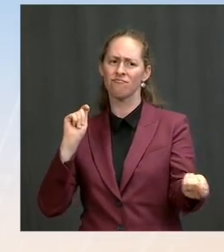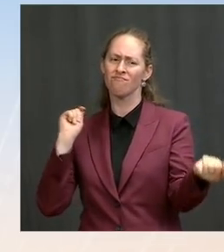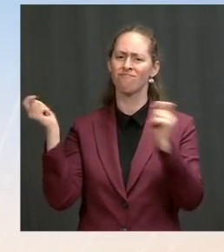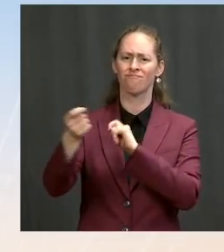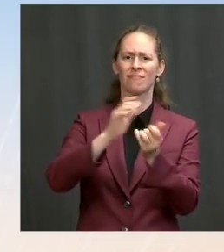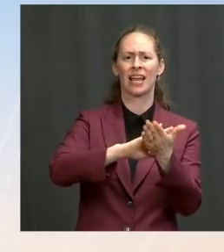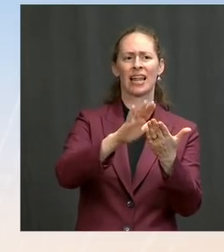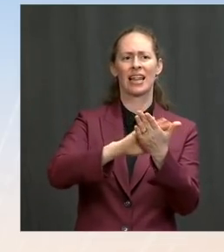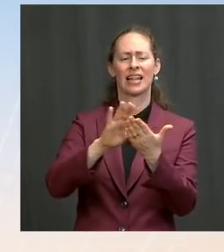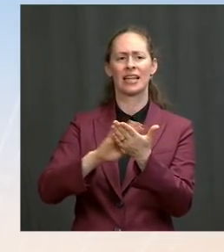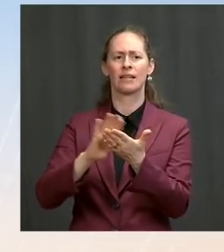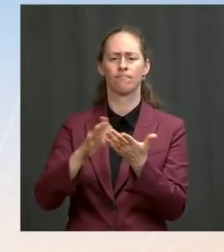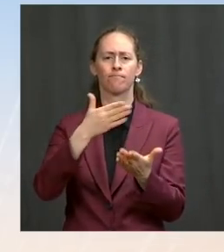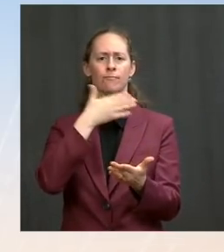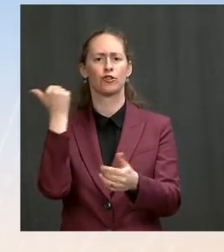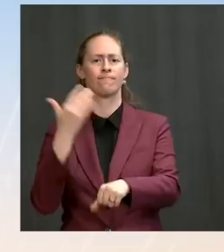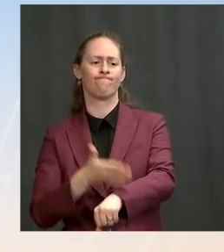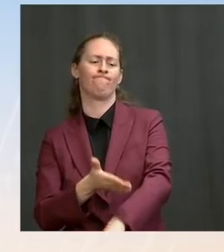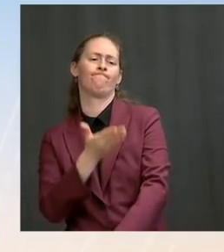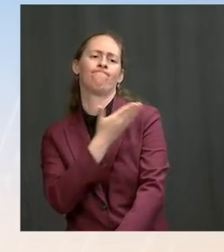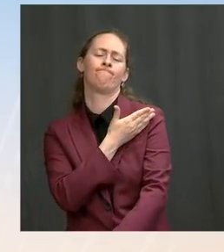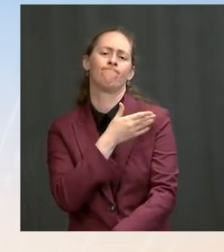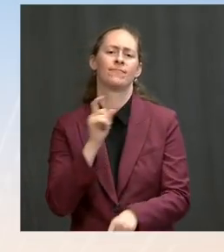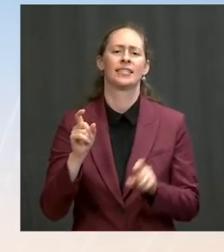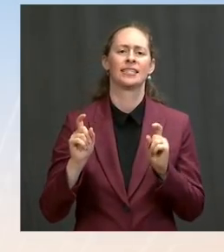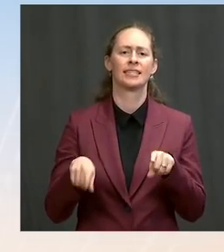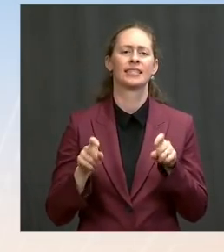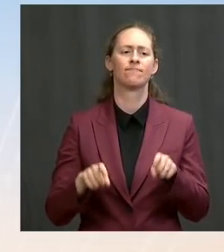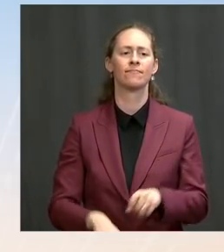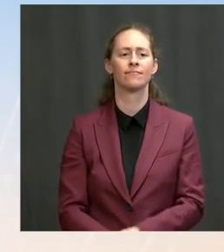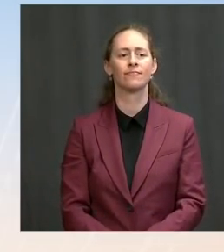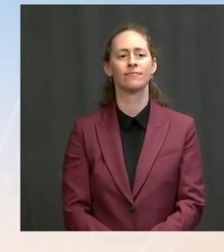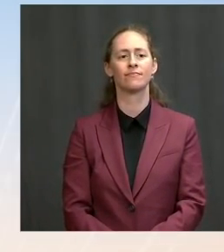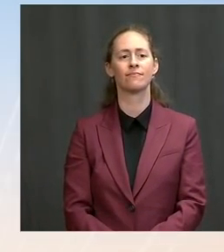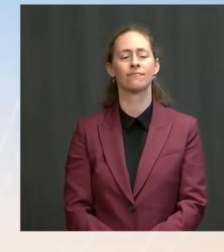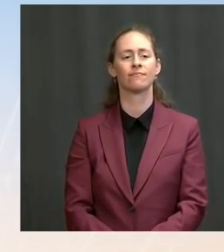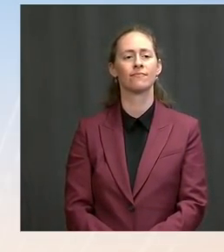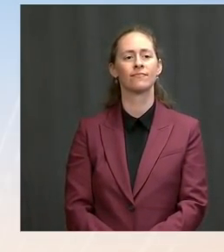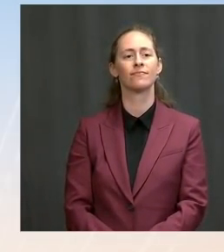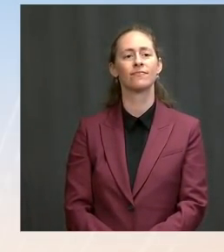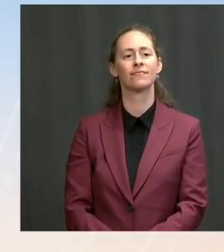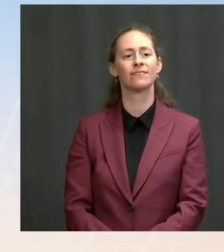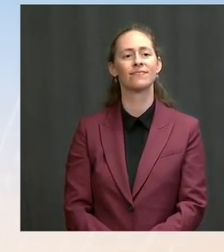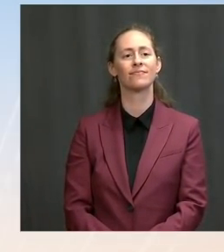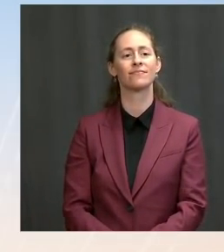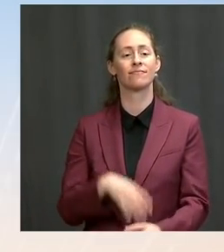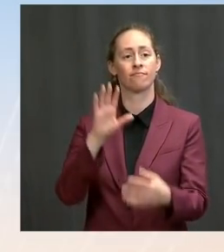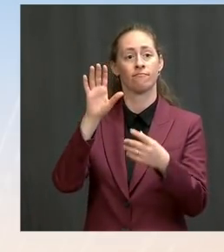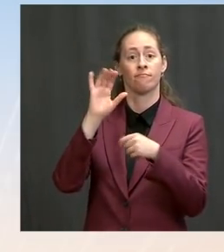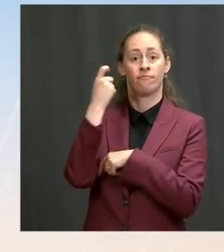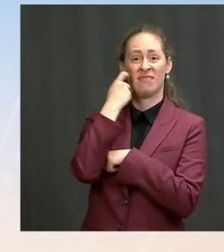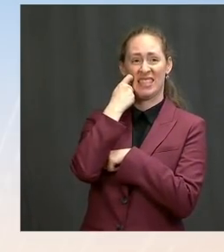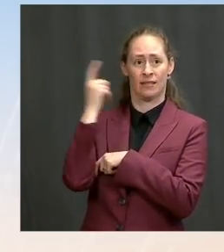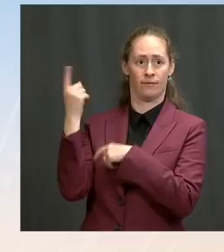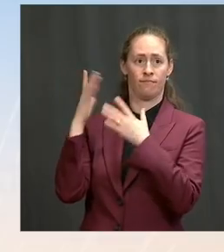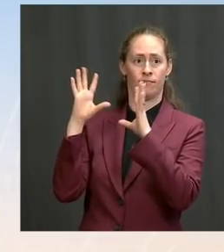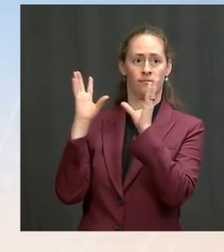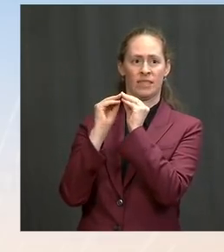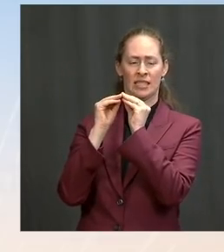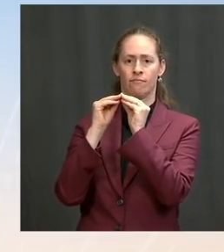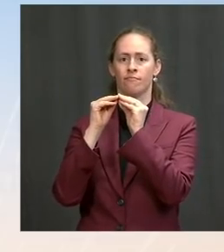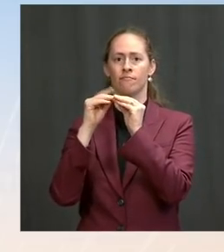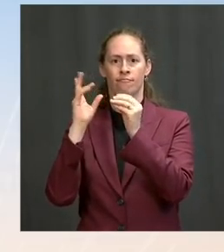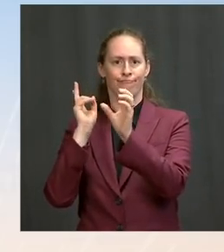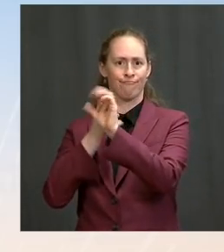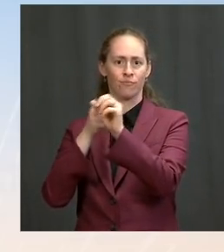lands. He also just came from the president's meeting on wildfire preparedness with Western governors as well. And after that, we'll do a